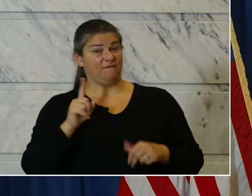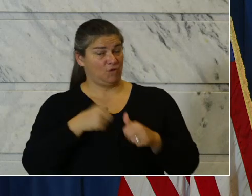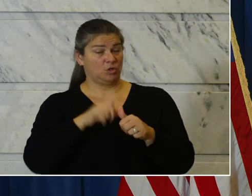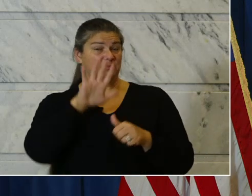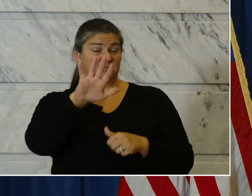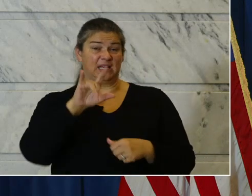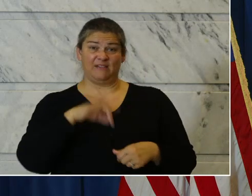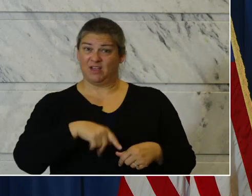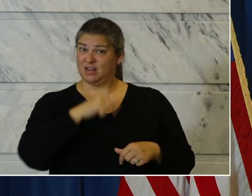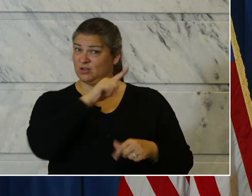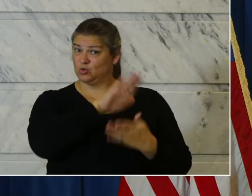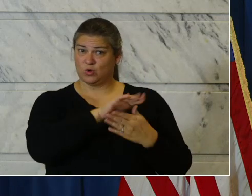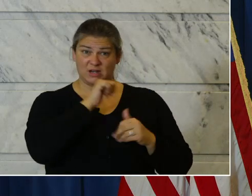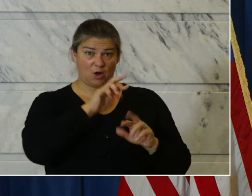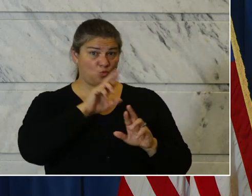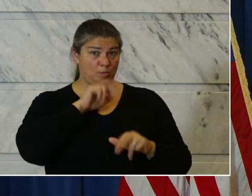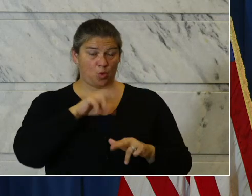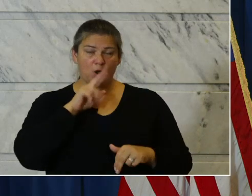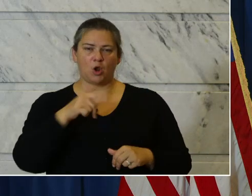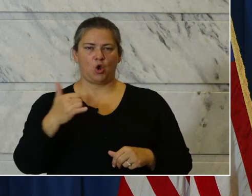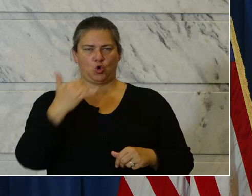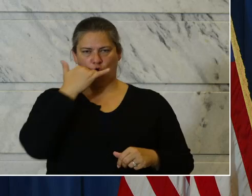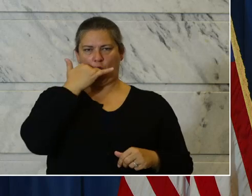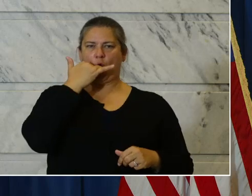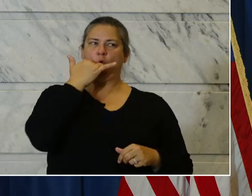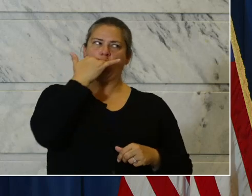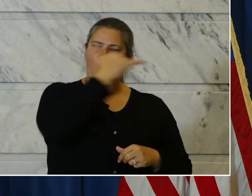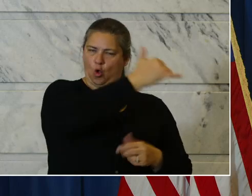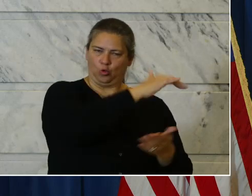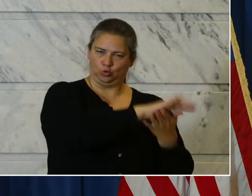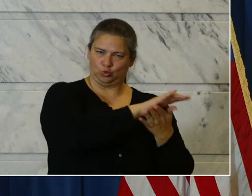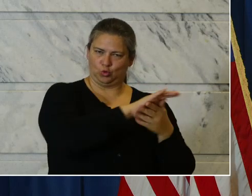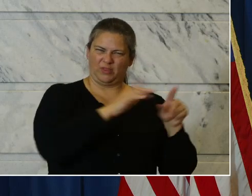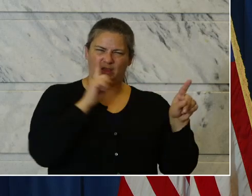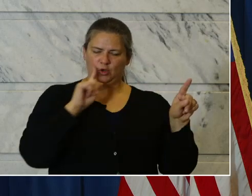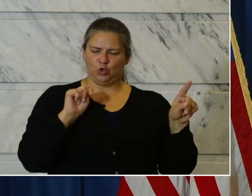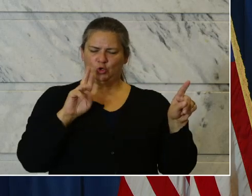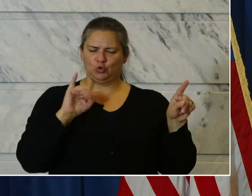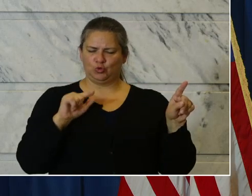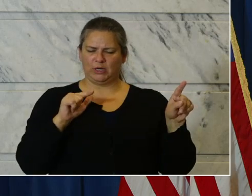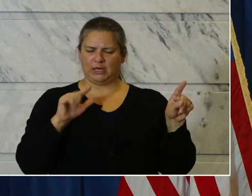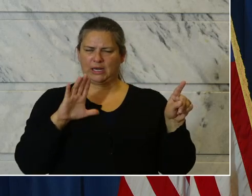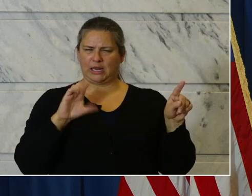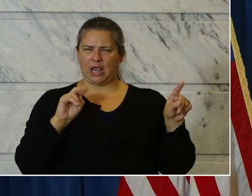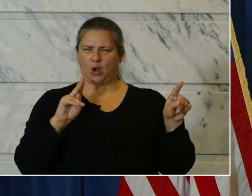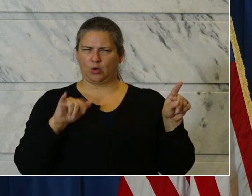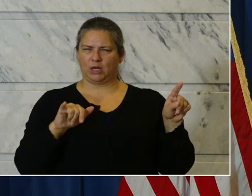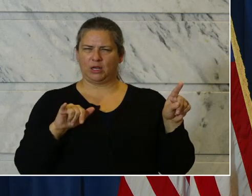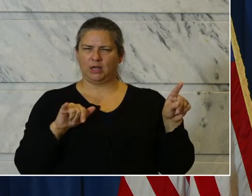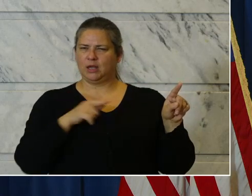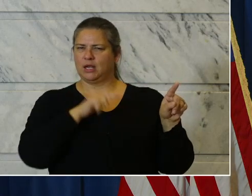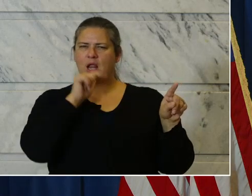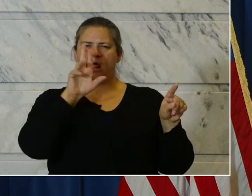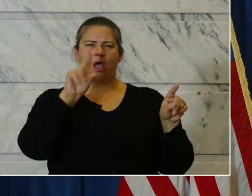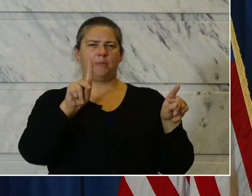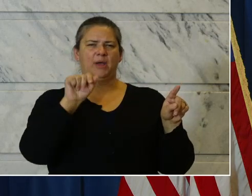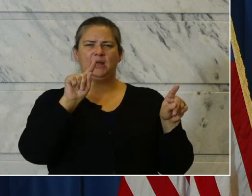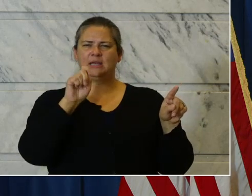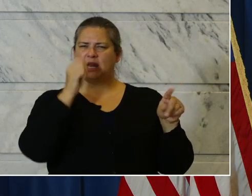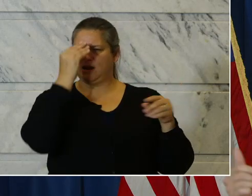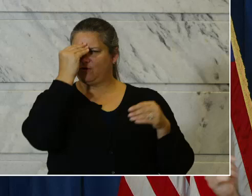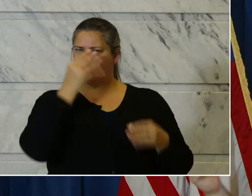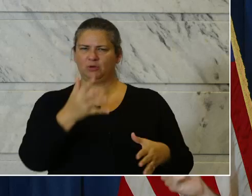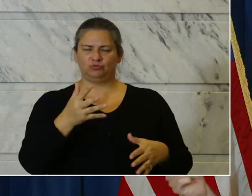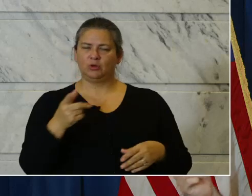health department. This looks like Trigg County School System, according to this individual, not updating their information to that